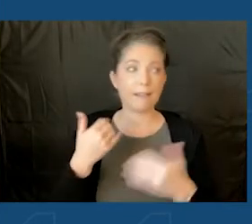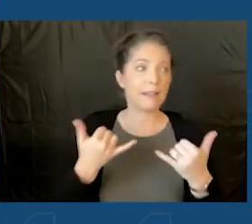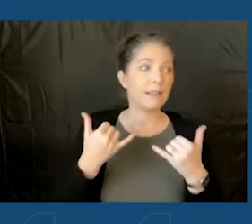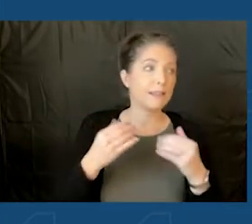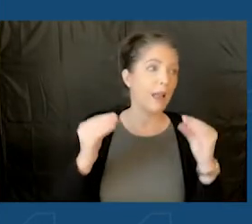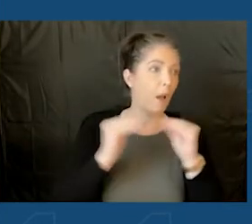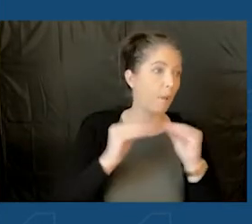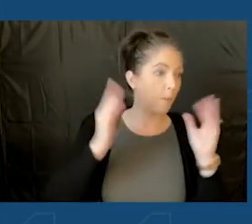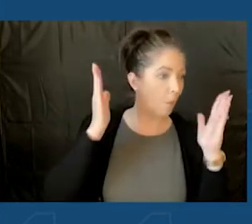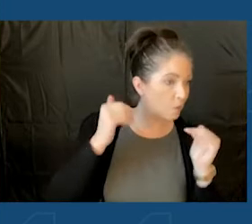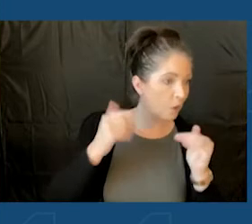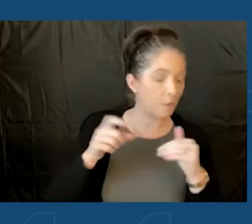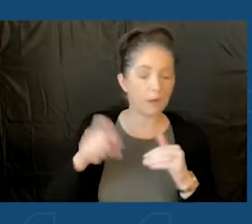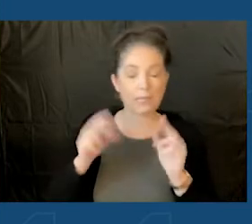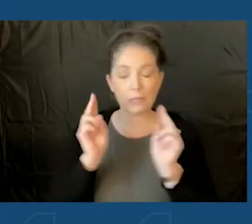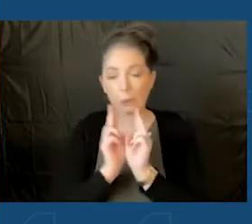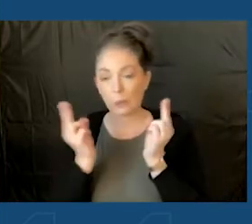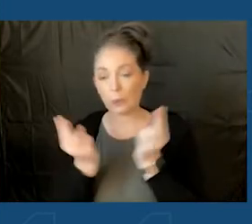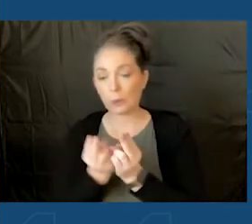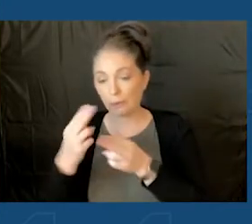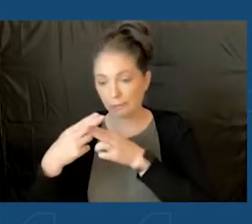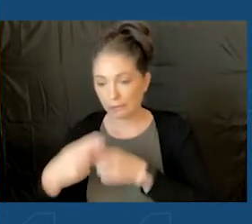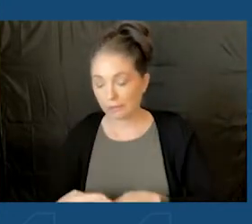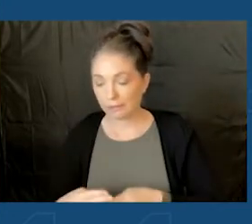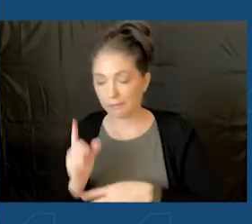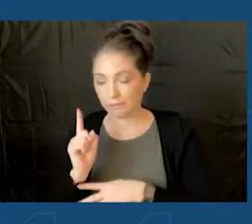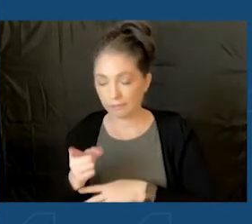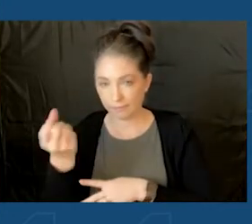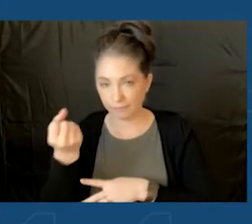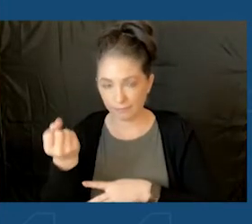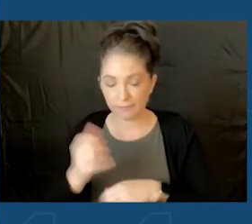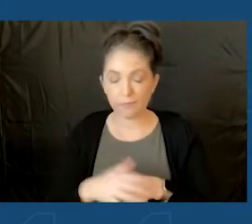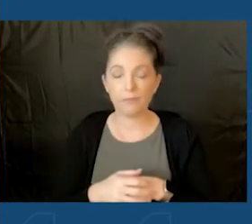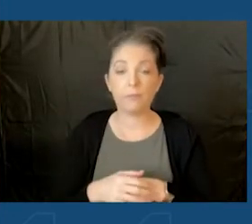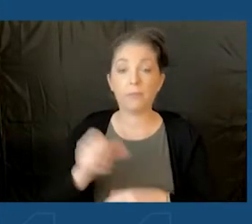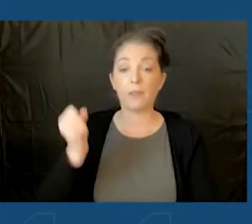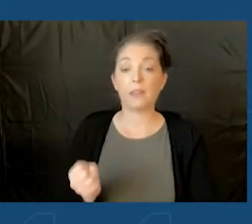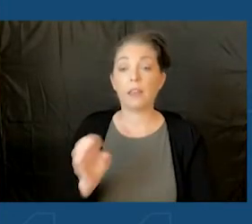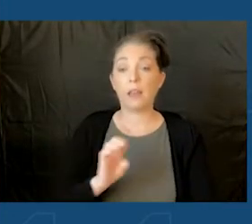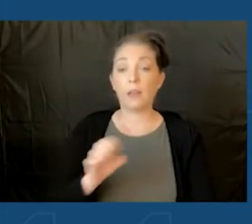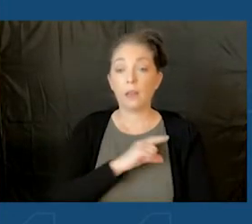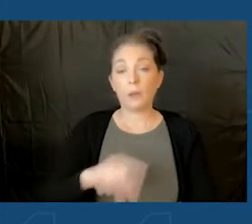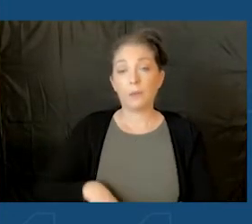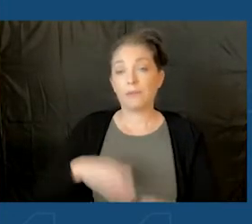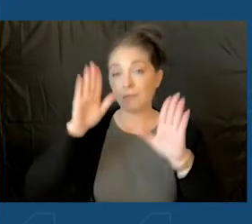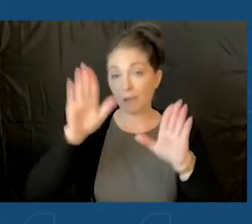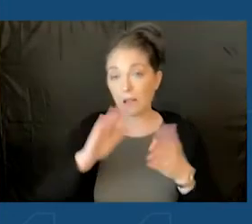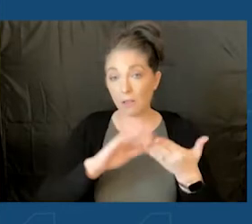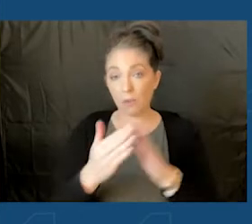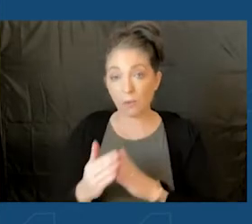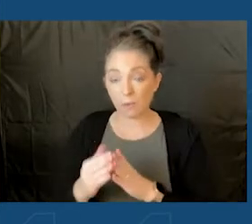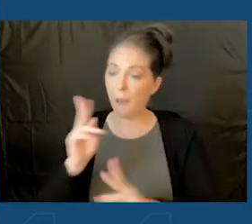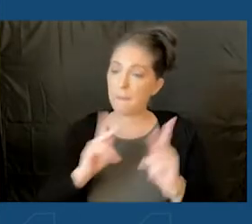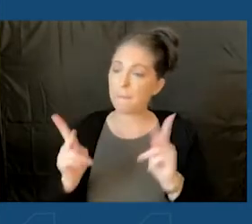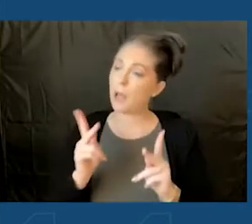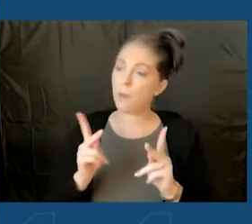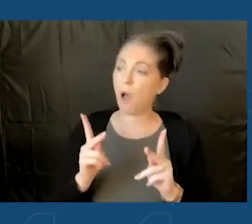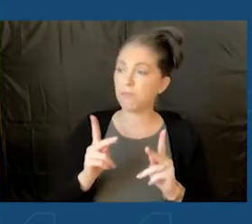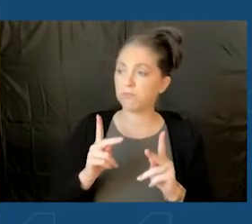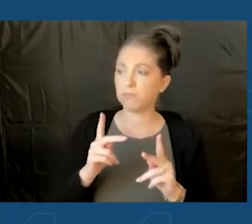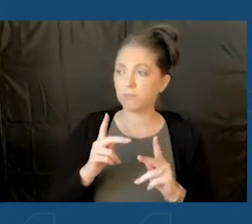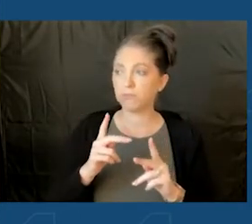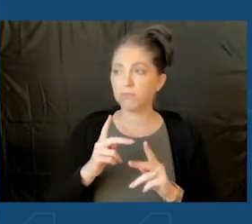unions, and I'll do that in a minute. But Southeast Queens is a great community. We have people that are unafraid to speak their minds,